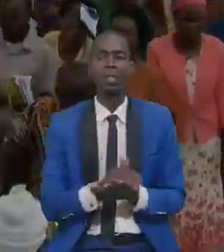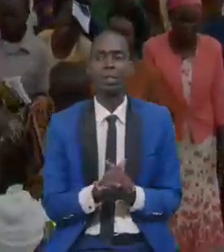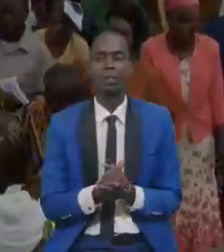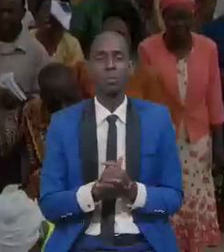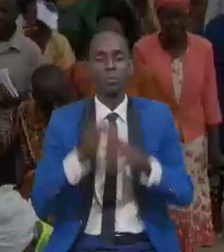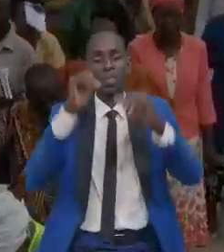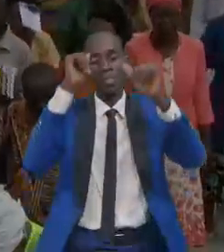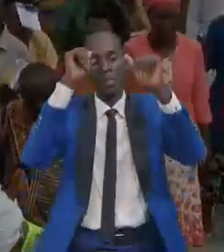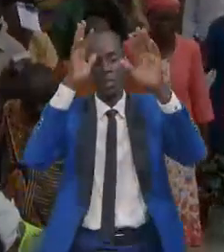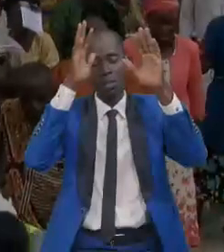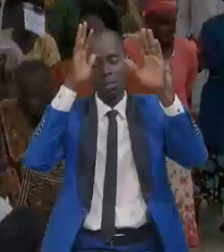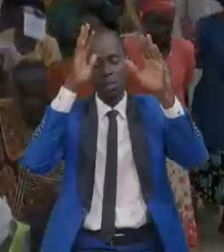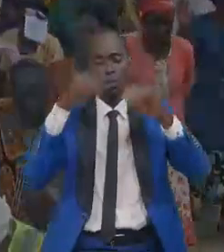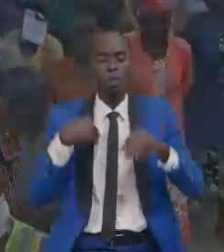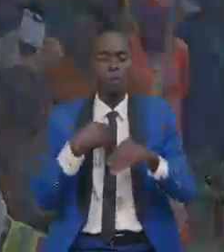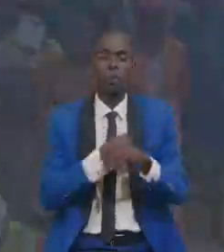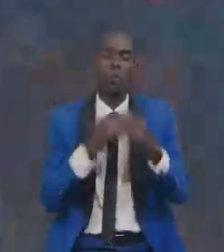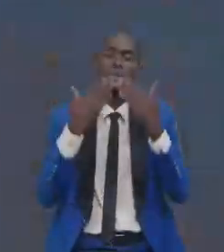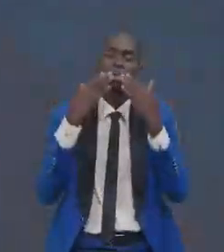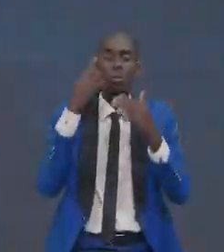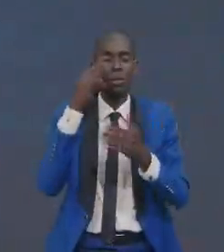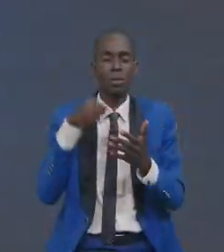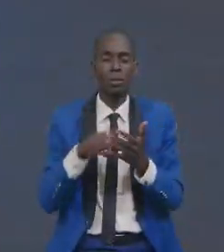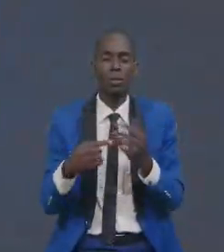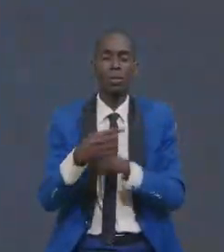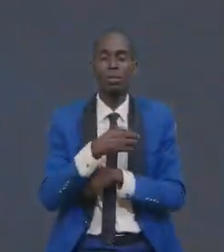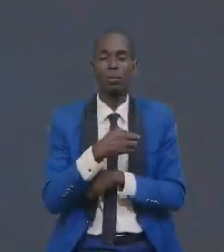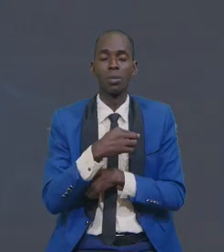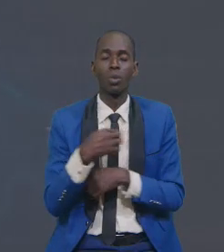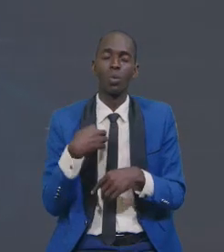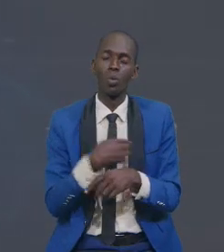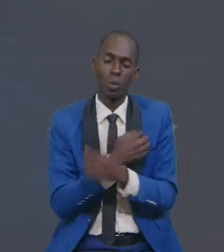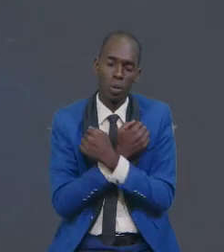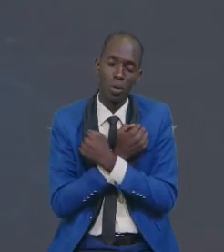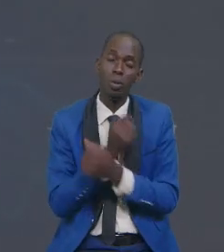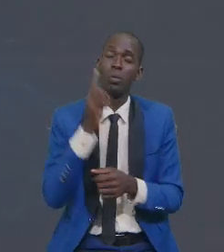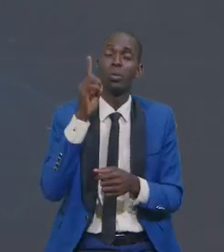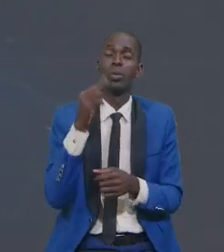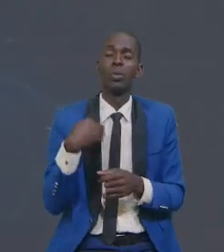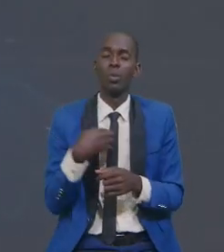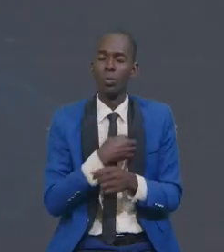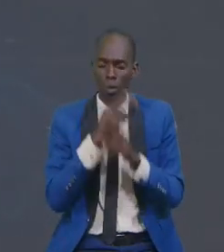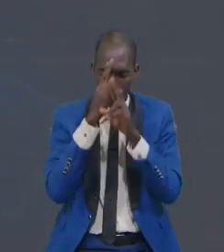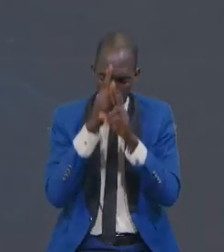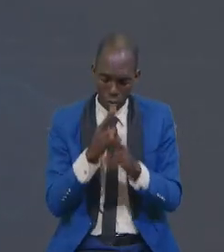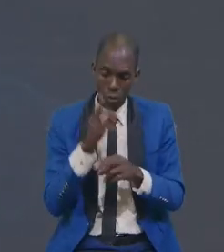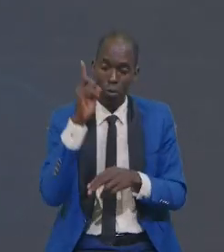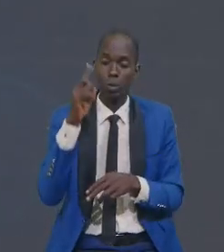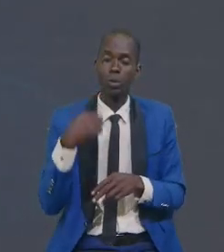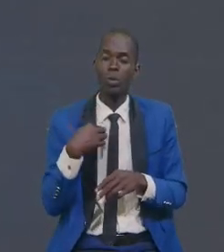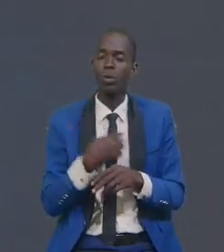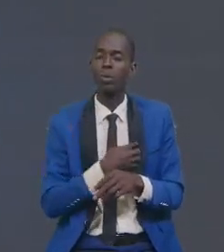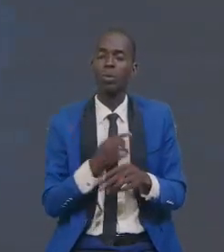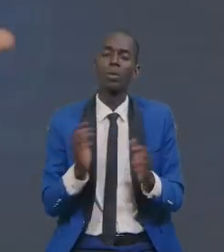Father, we thank you for this day. We love you. We honor you. We exalt